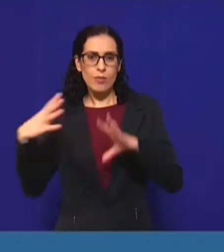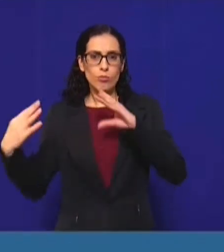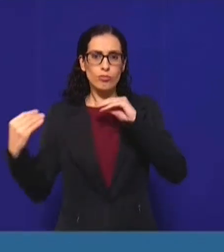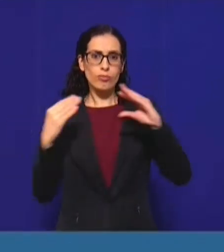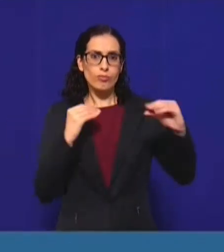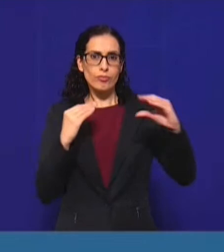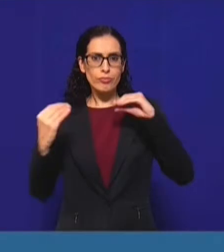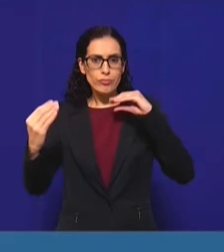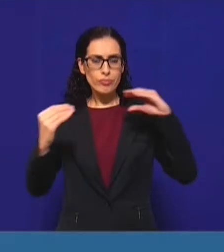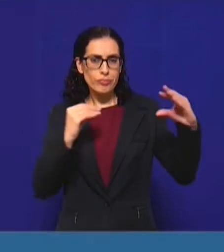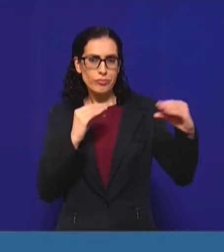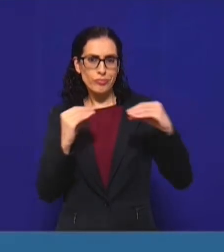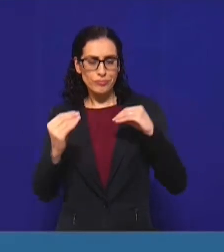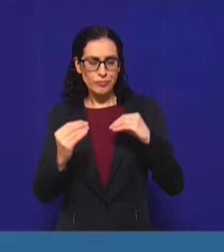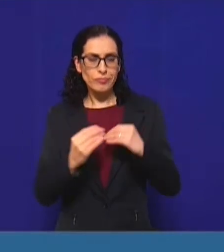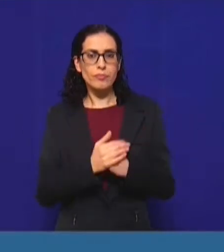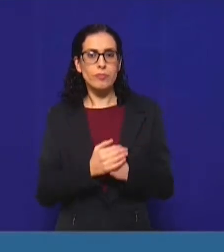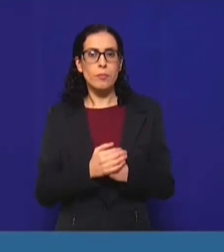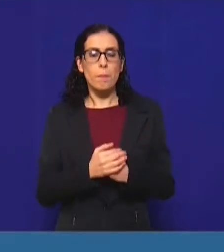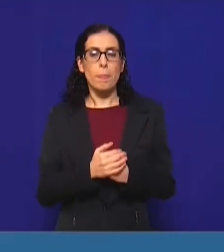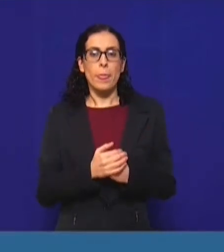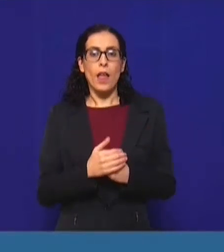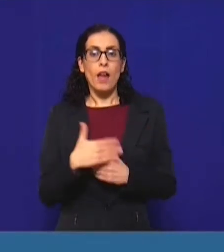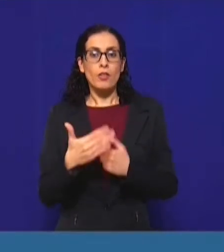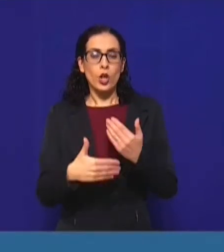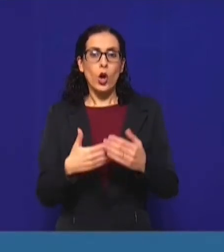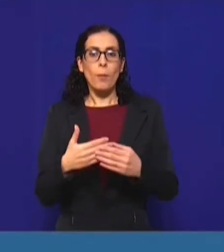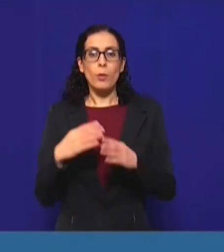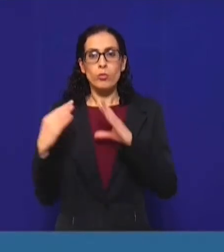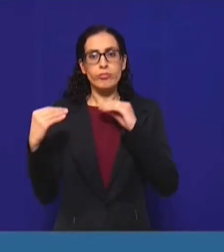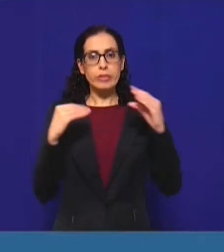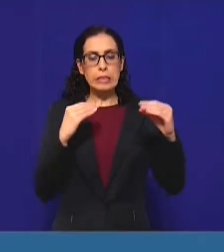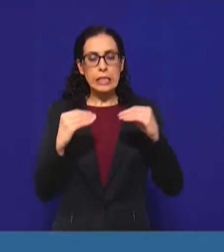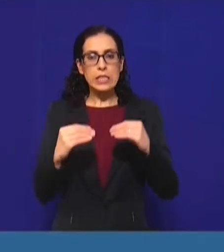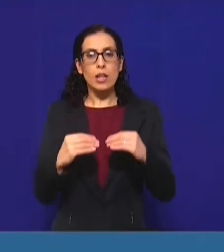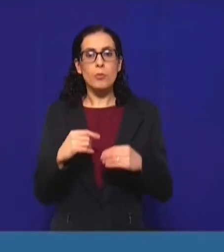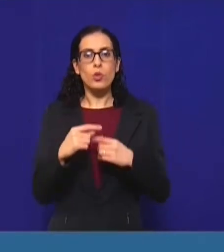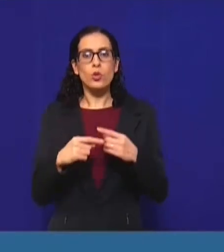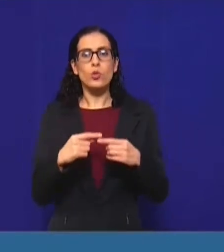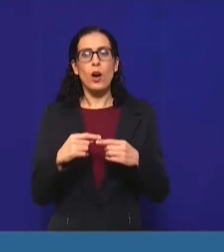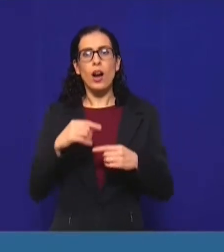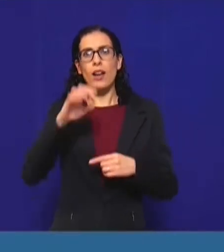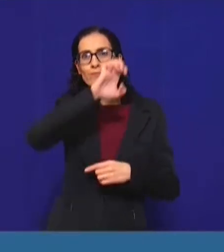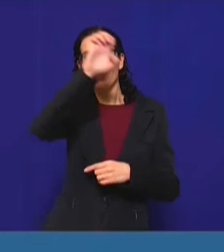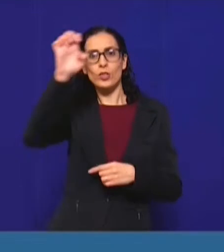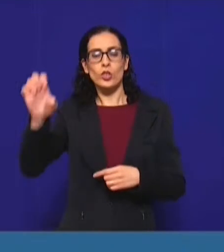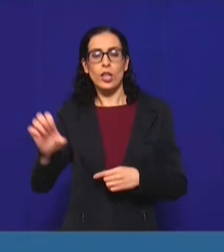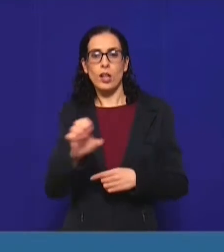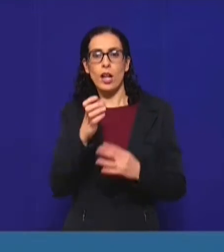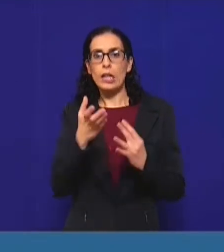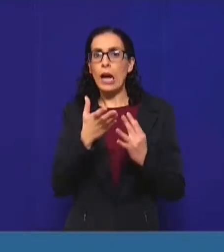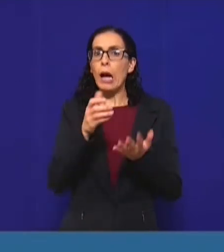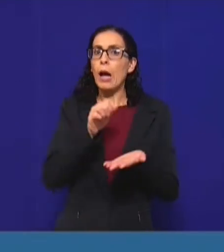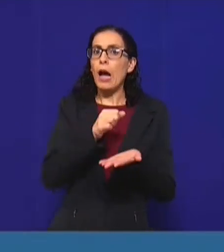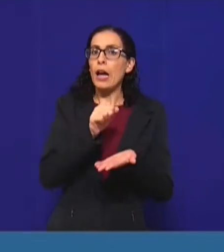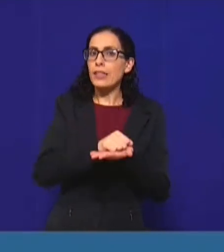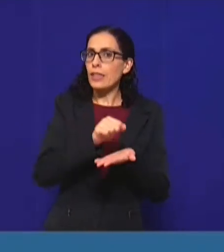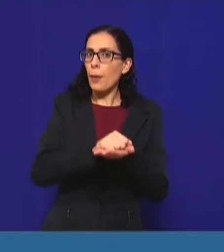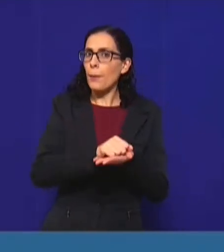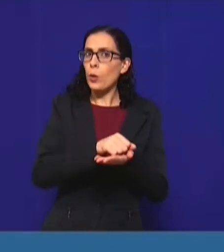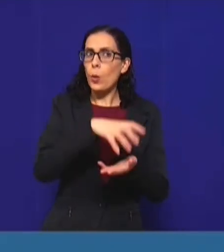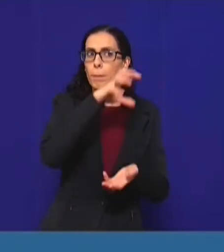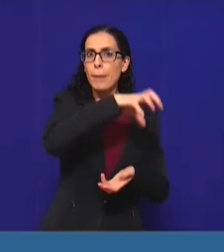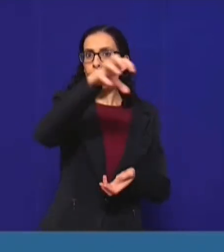l-użu tal-vaccine passport, bħalissa għaddejjin diskussjonijiet ukoll fuq livell ta' Unjoni Ewropea bejn il-pajjiżi u